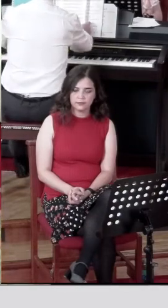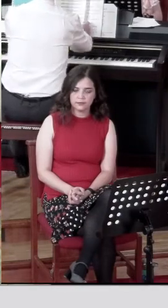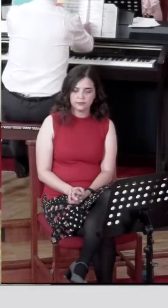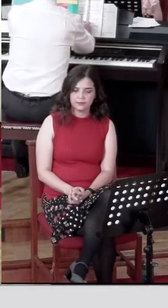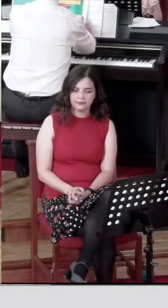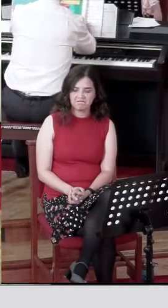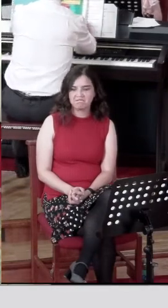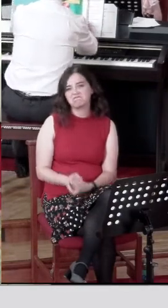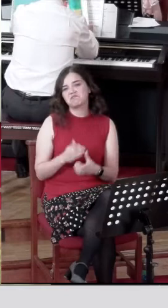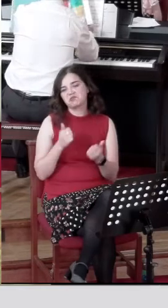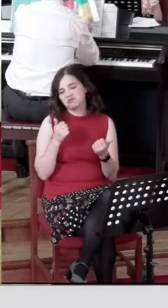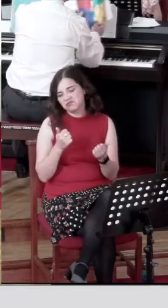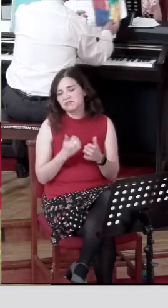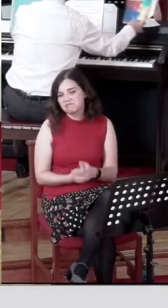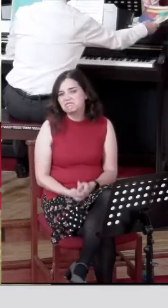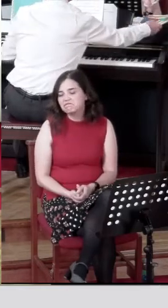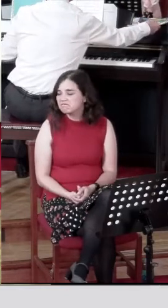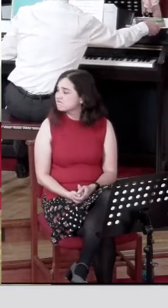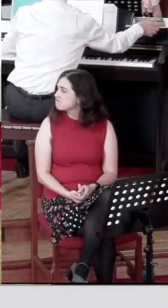Let's pray.